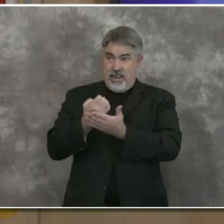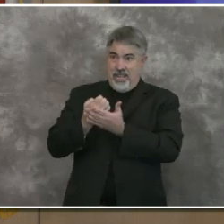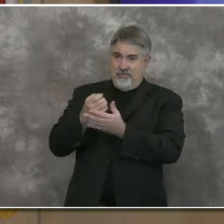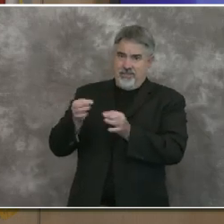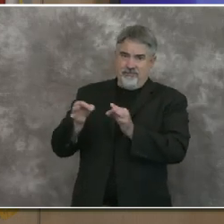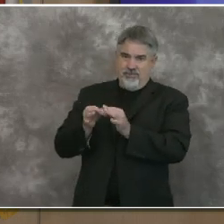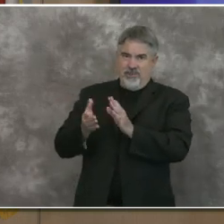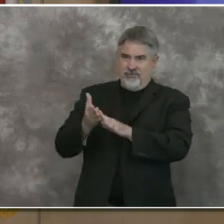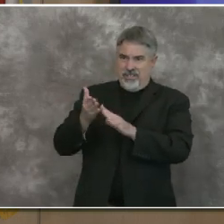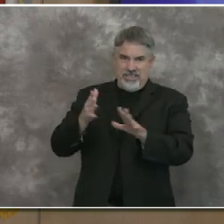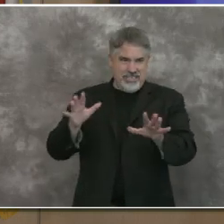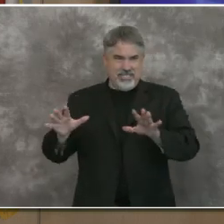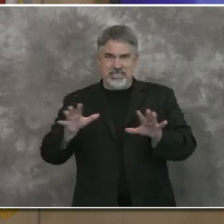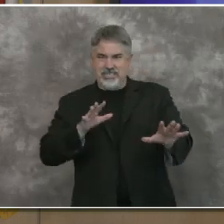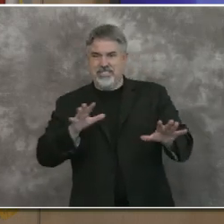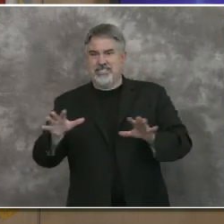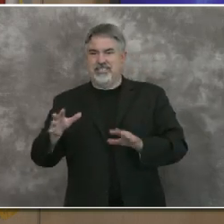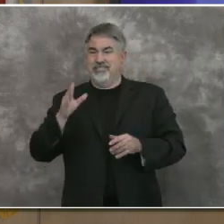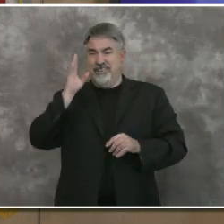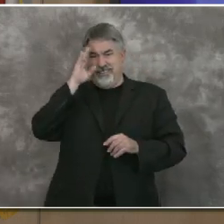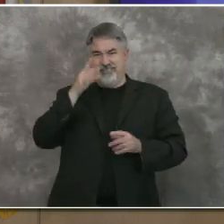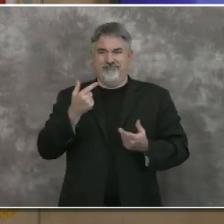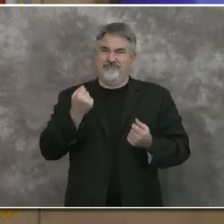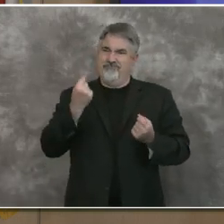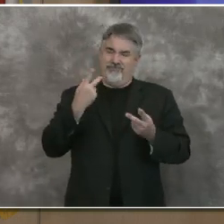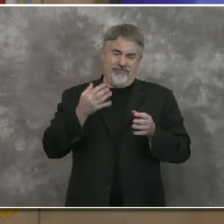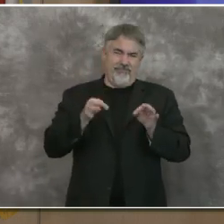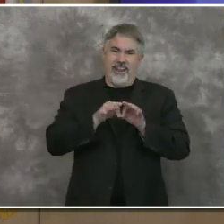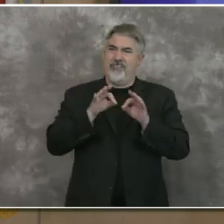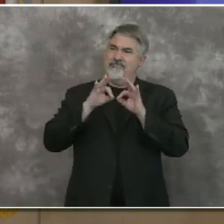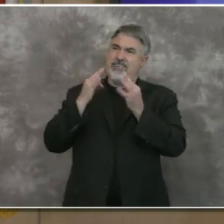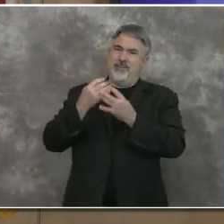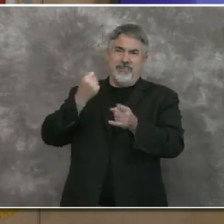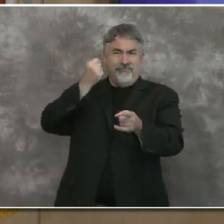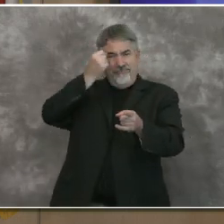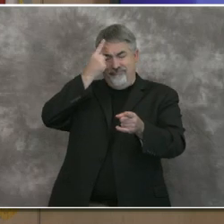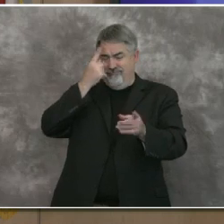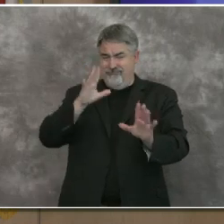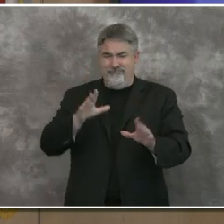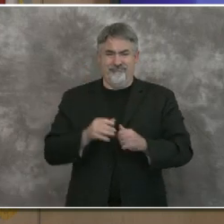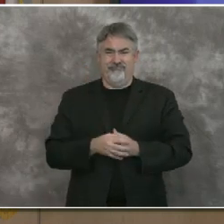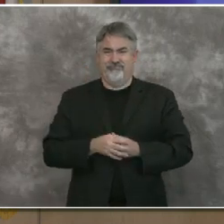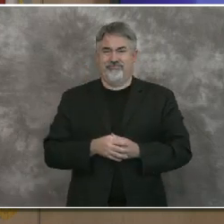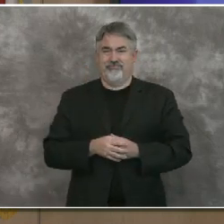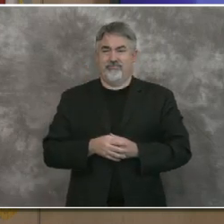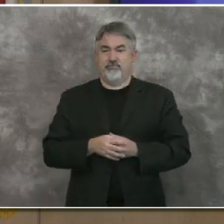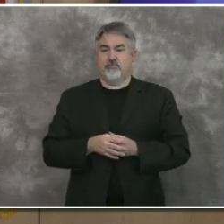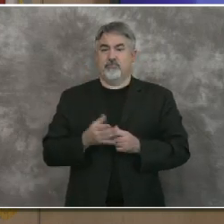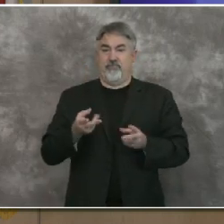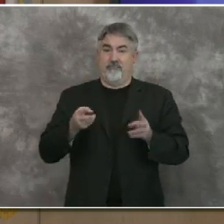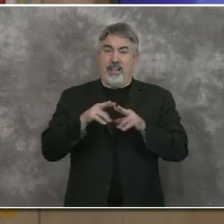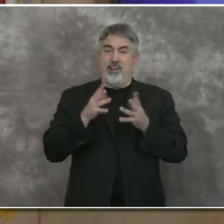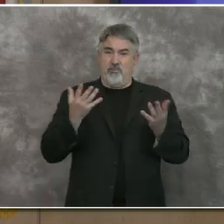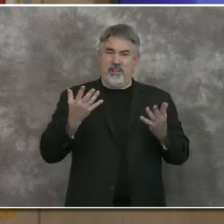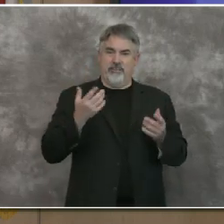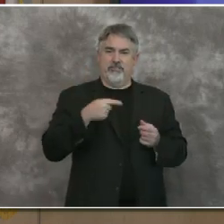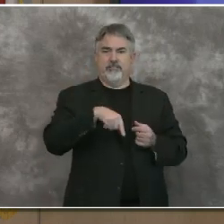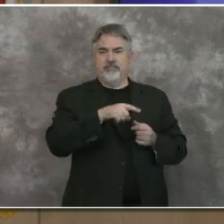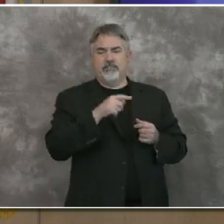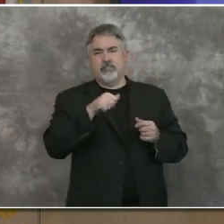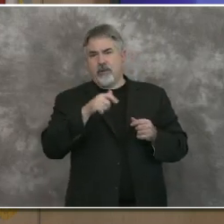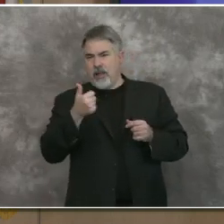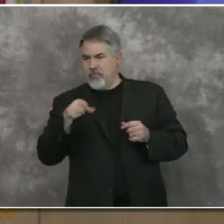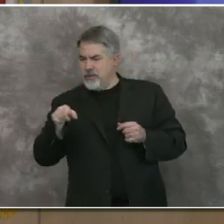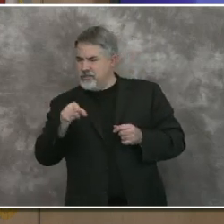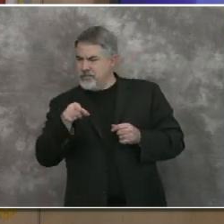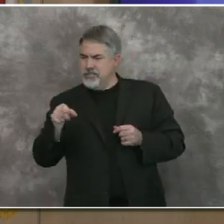is a vital component of that, which is why childcare is available when some other opportunities that may seem like they fit into the similar structure